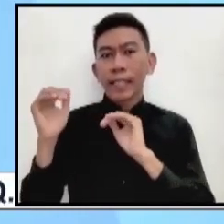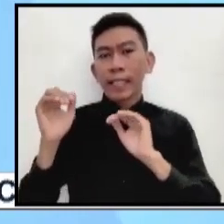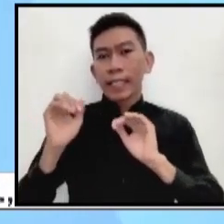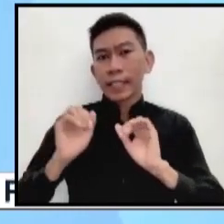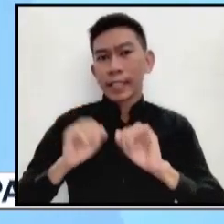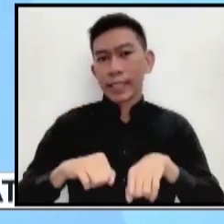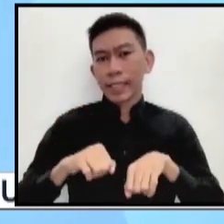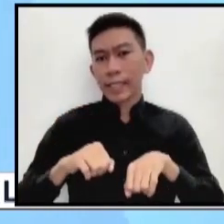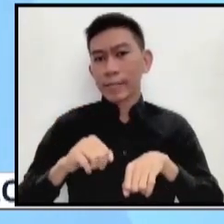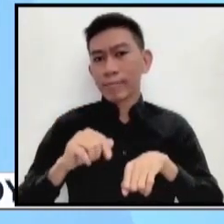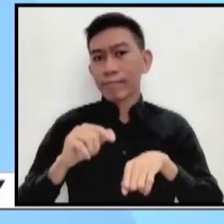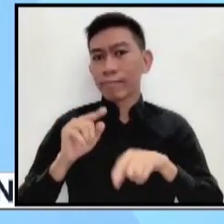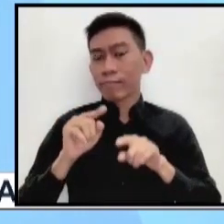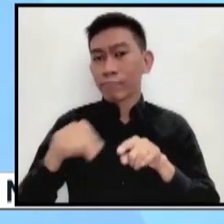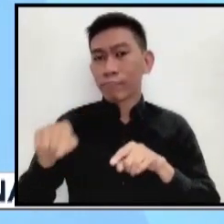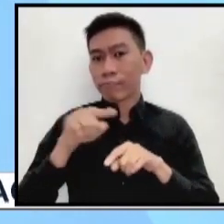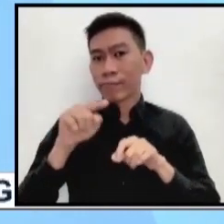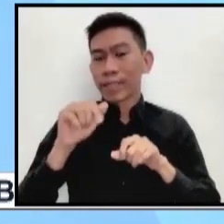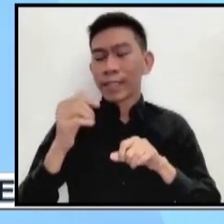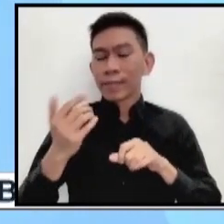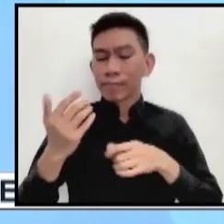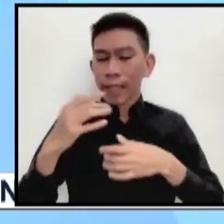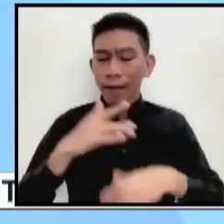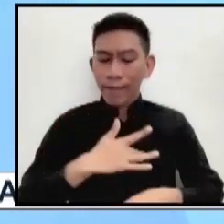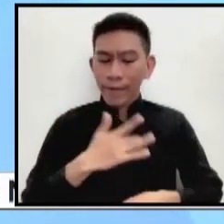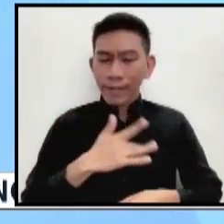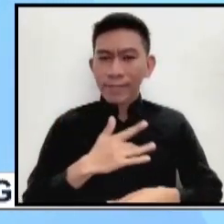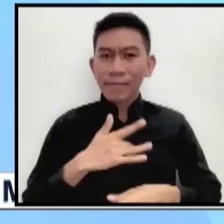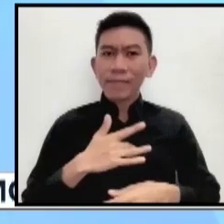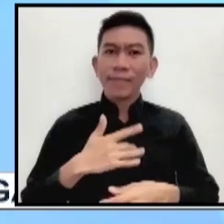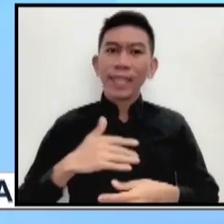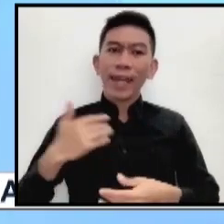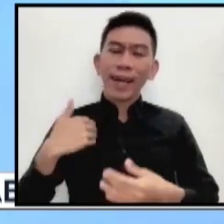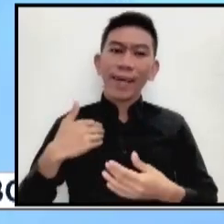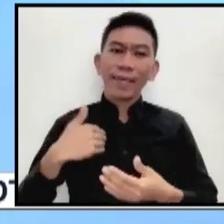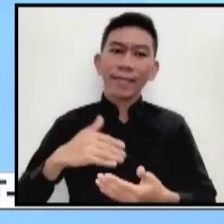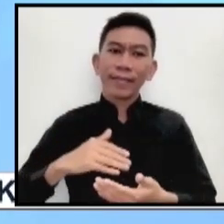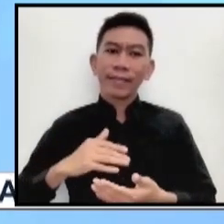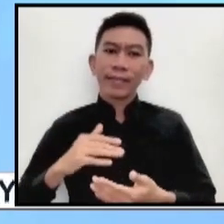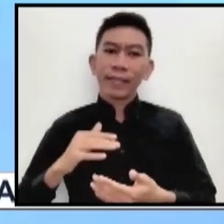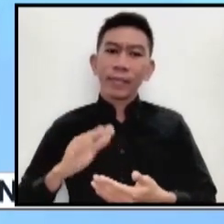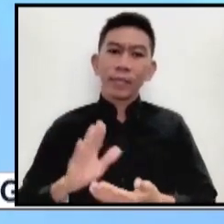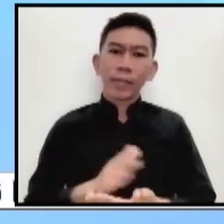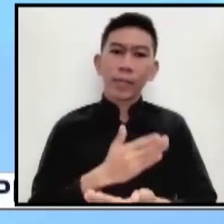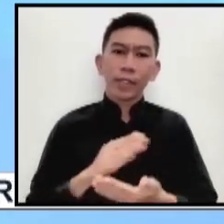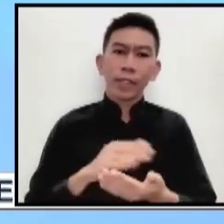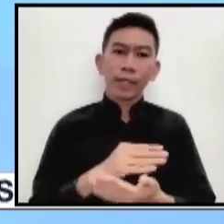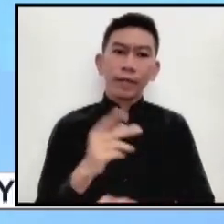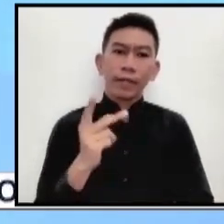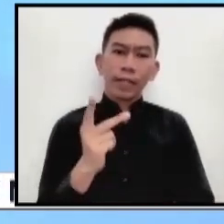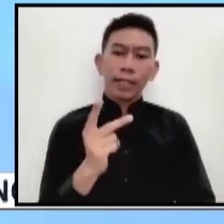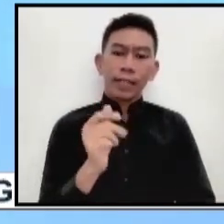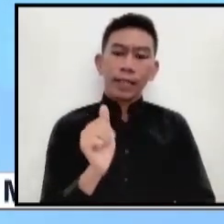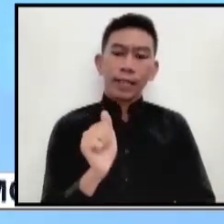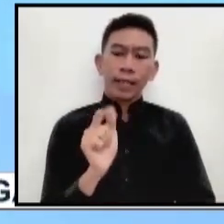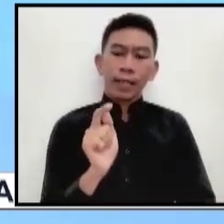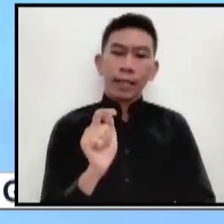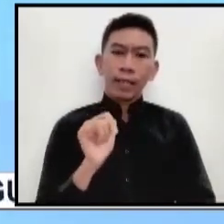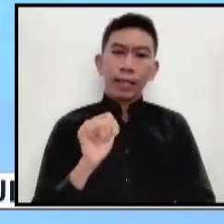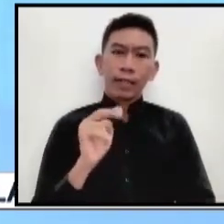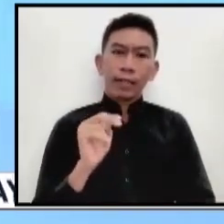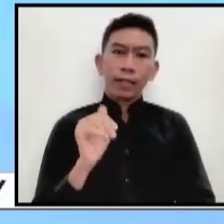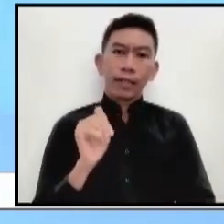you, you will enjoy the music of the Katinas, ating mga sangka-Kristiyanuhan. Mm-hmm. The Katinas is one